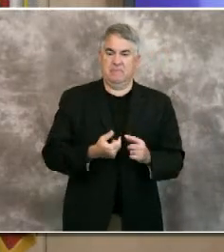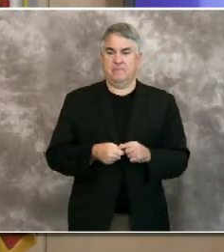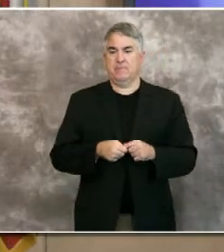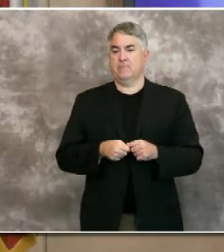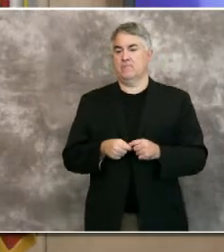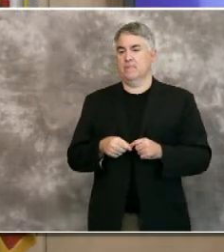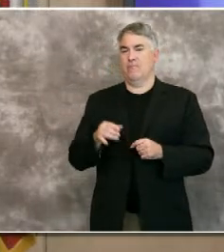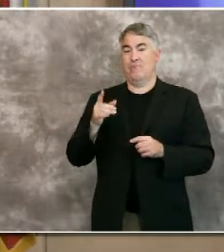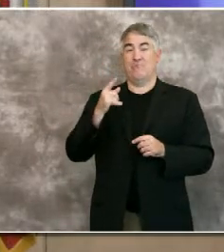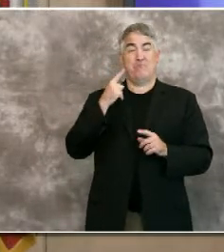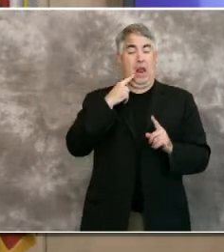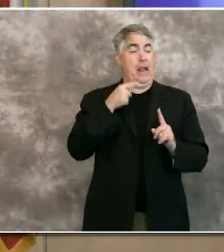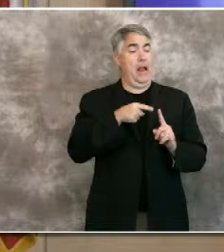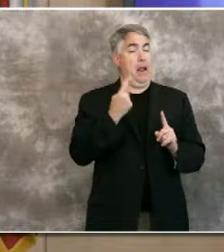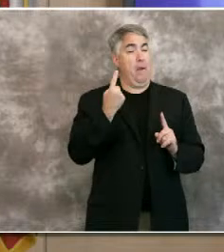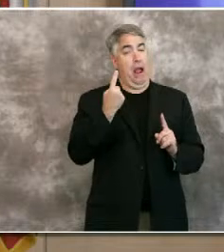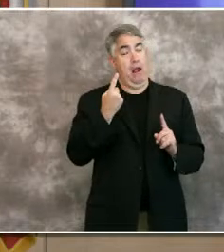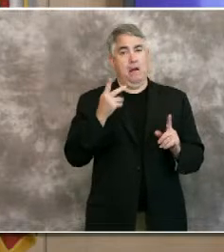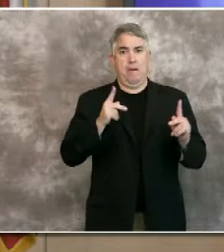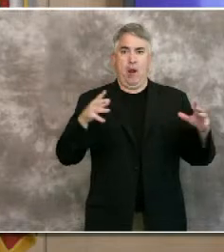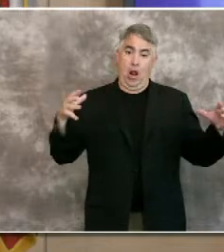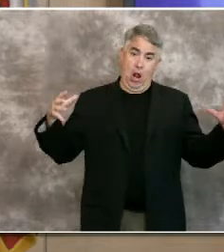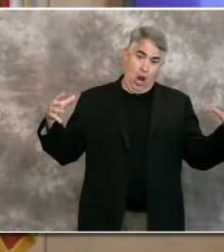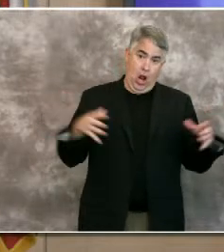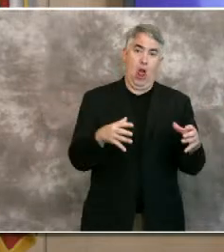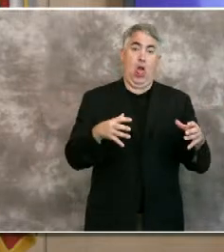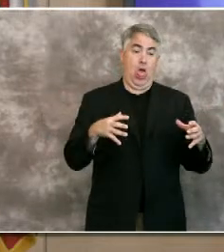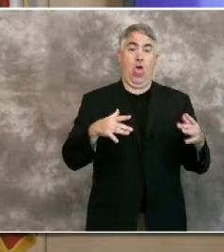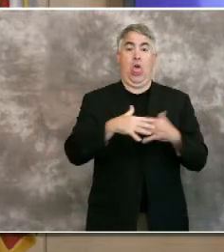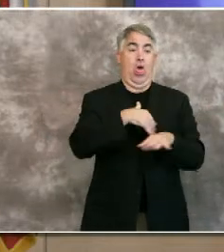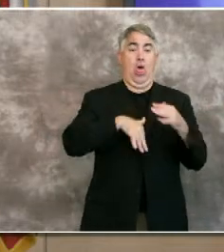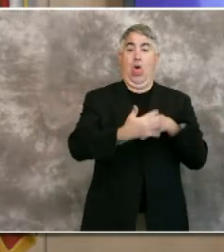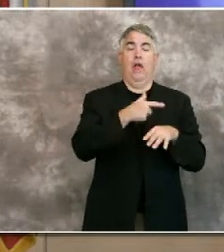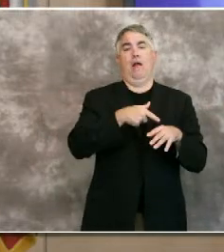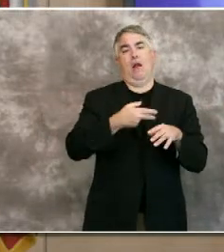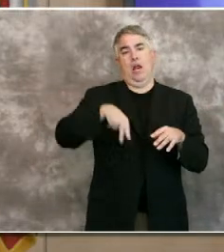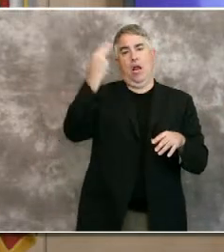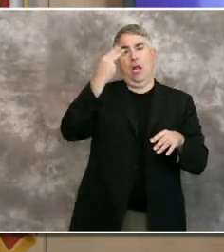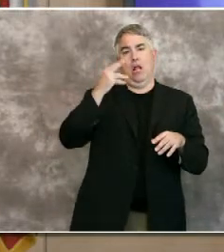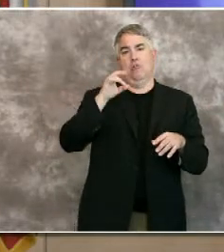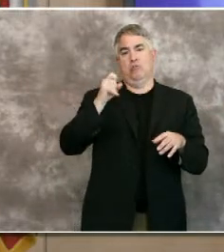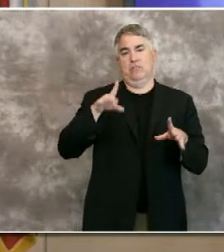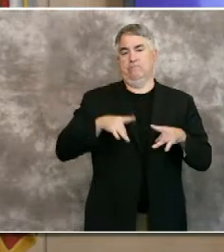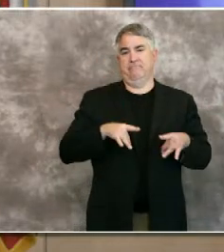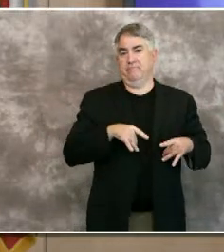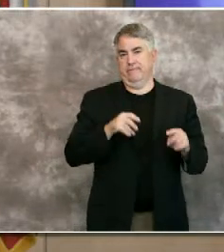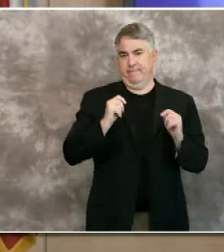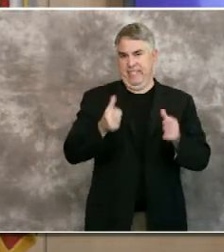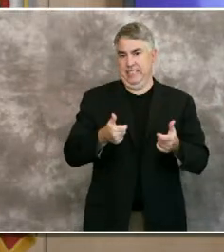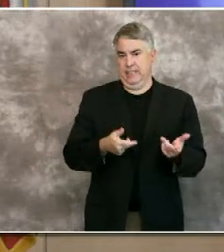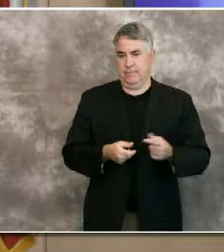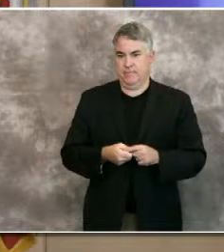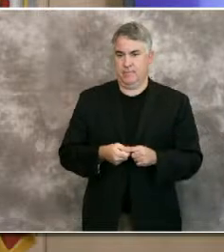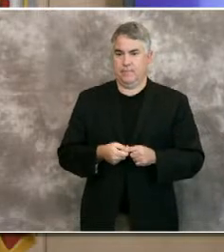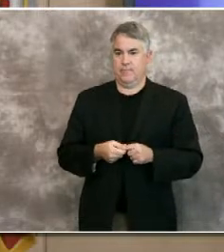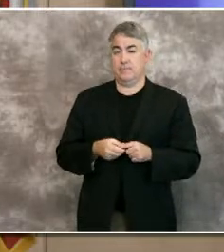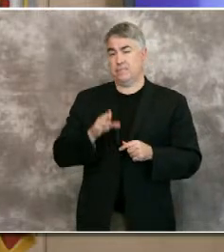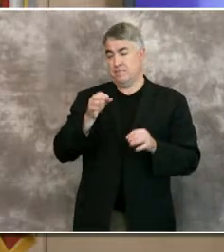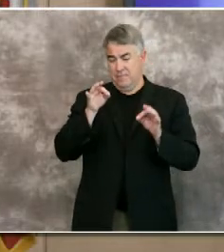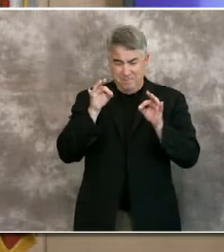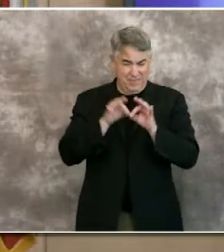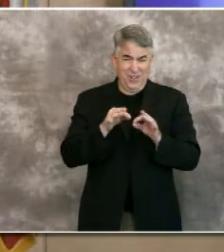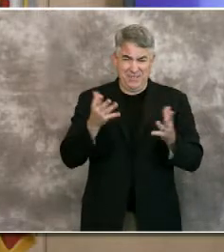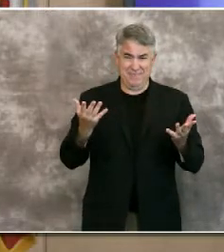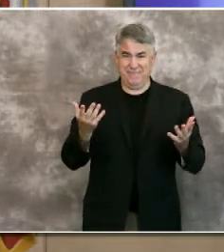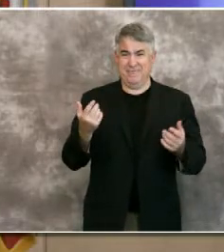gather, there's a greater risk of transmission, which is why we continue to stress the vital importance of all the actions we've taken. Nothing